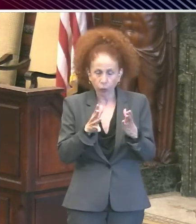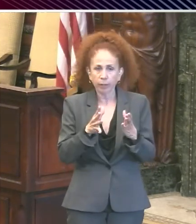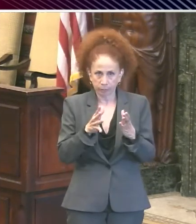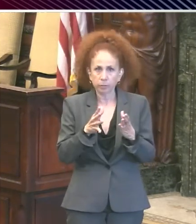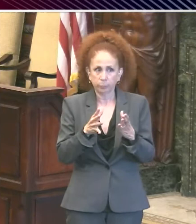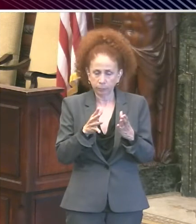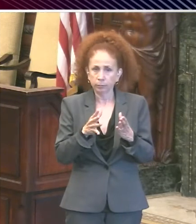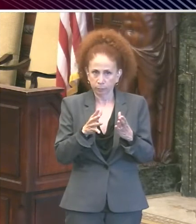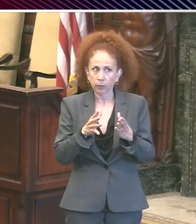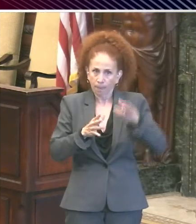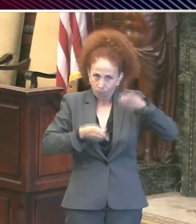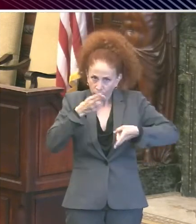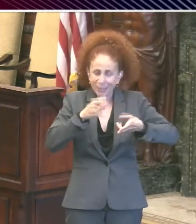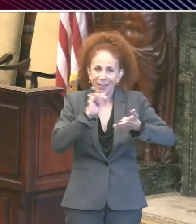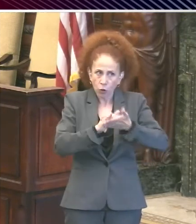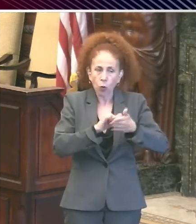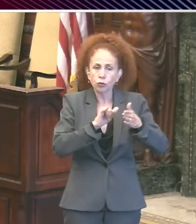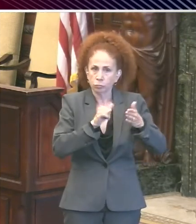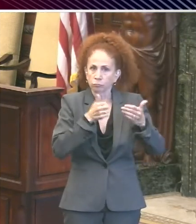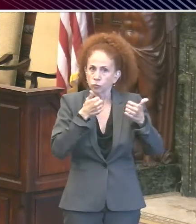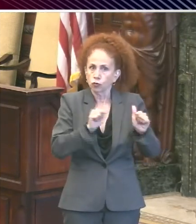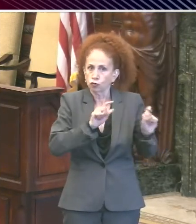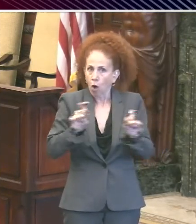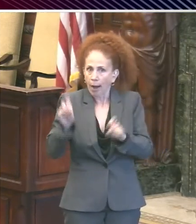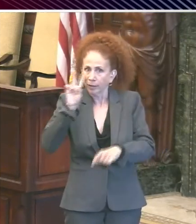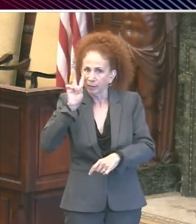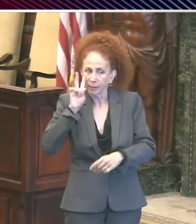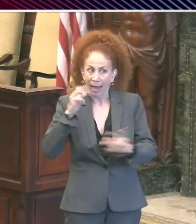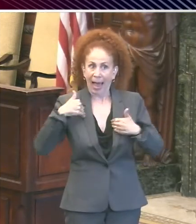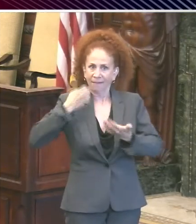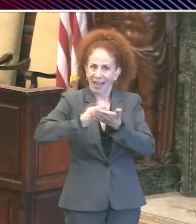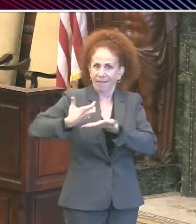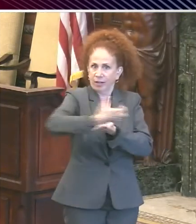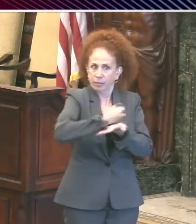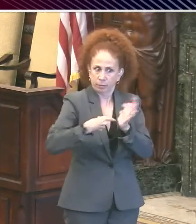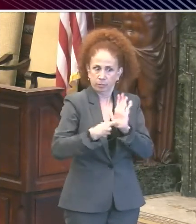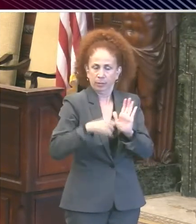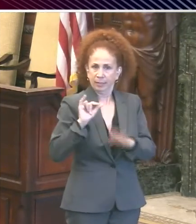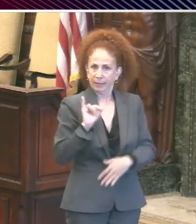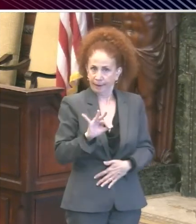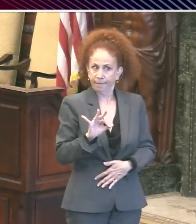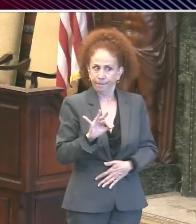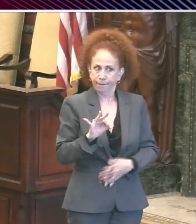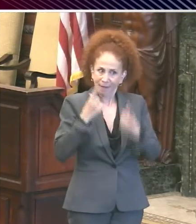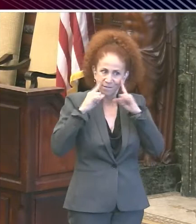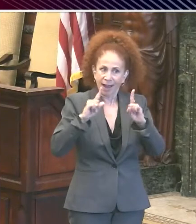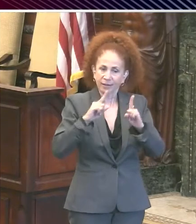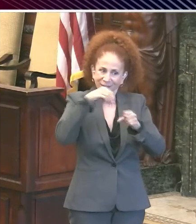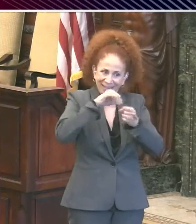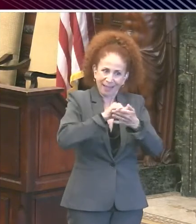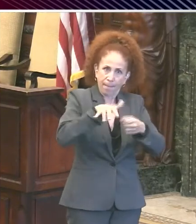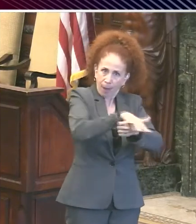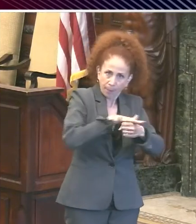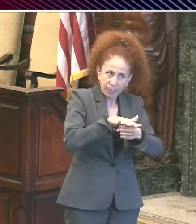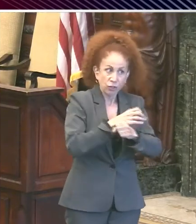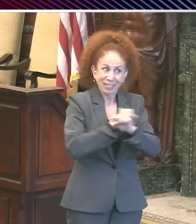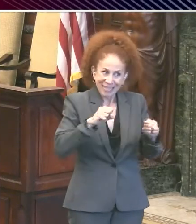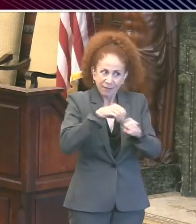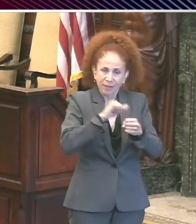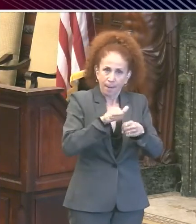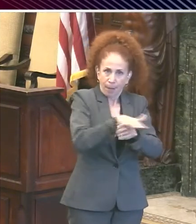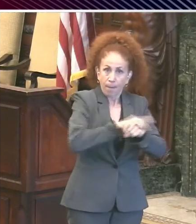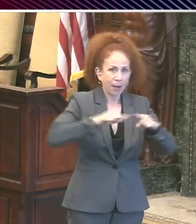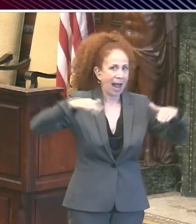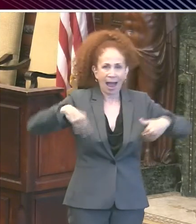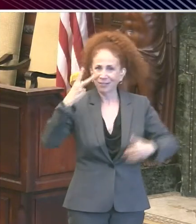are participating in these trials so that we can have evidence that if it's effective in that population and if it's safe in that population. But I